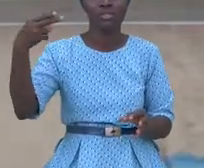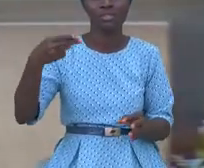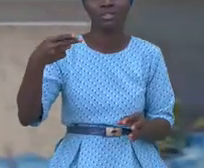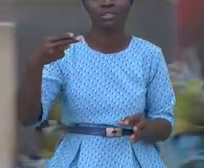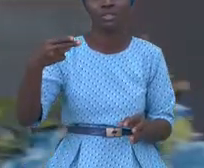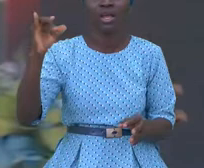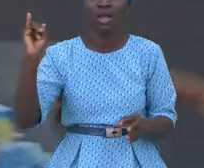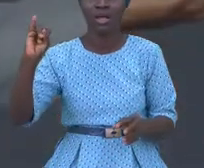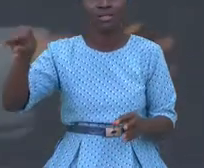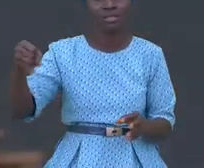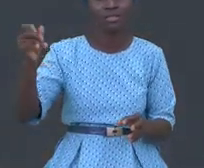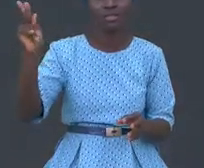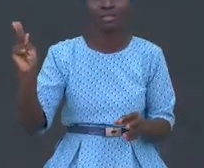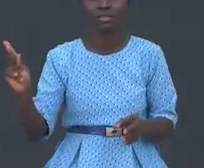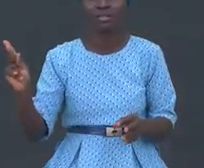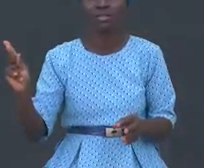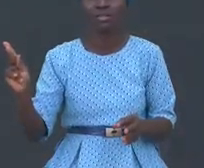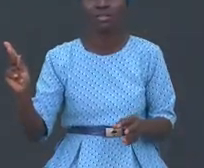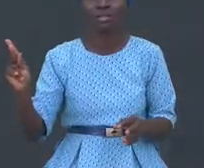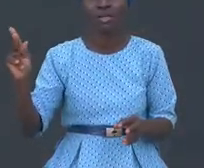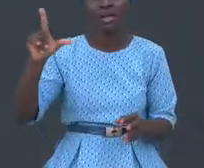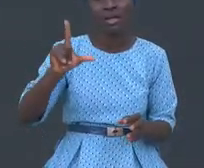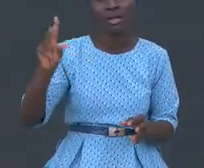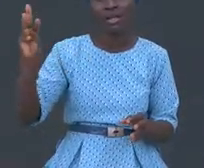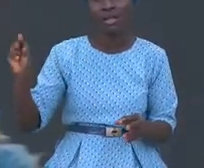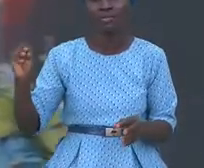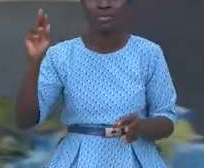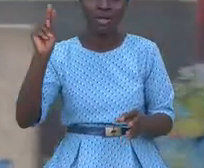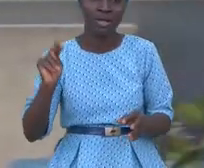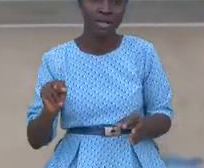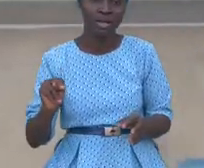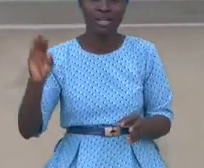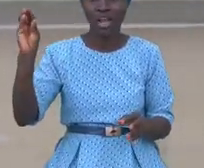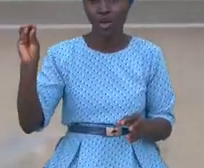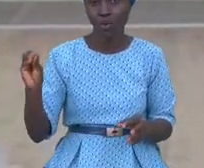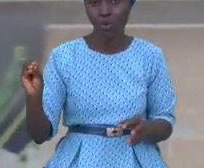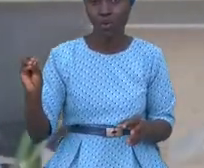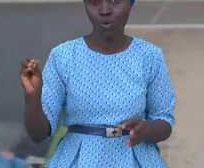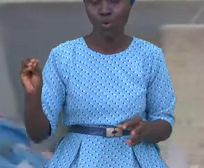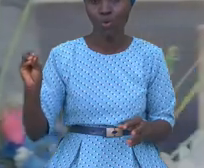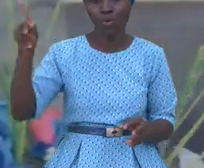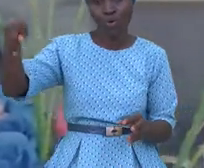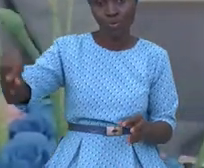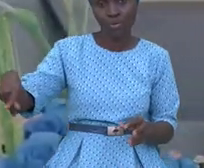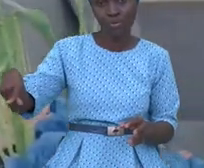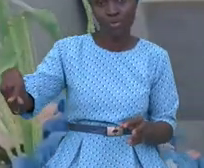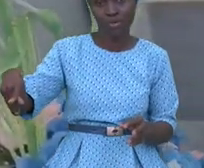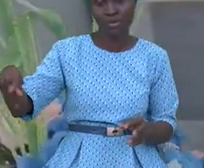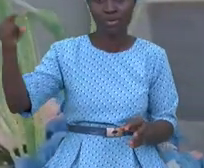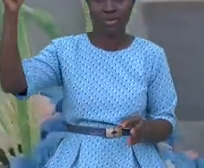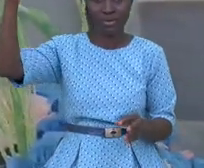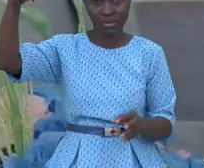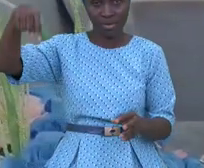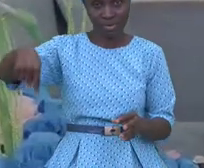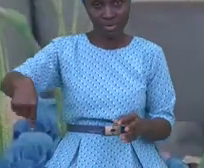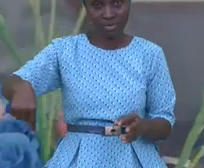H, I, J, K, L, M, N, O, P,